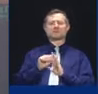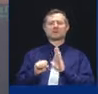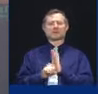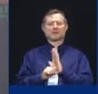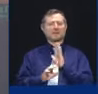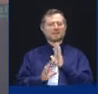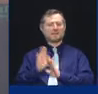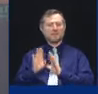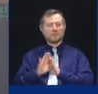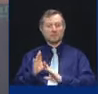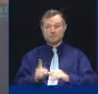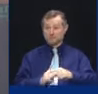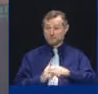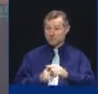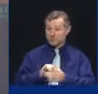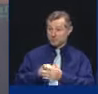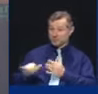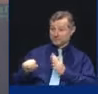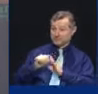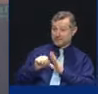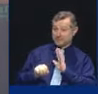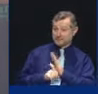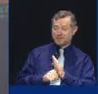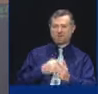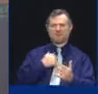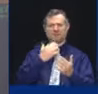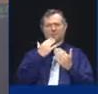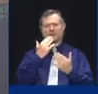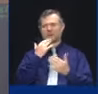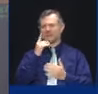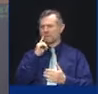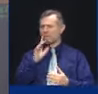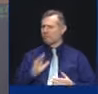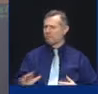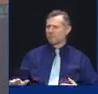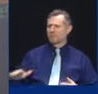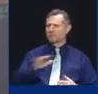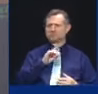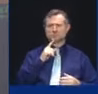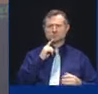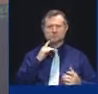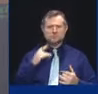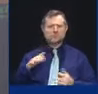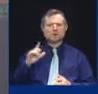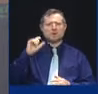opportunity to thank them, to thank our community, local tourism, and government partners.